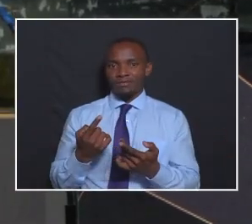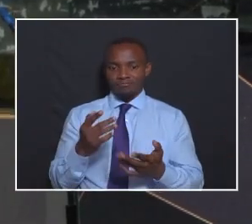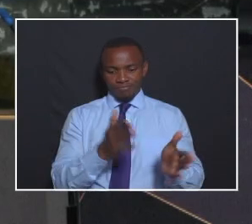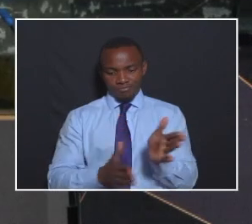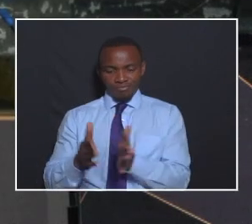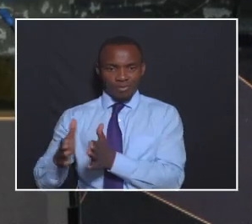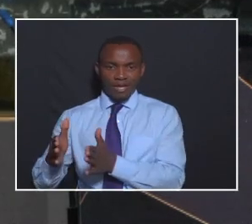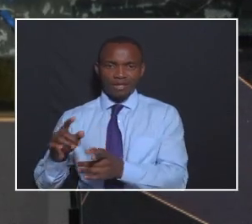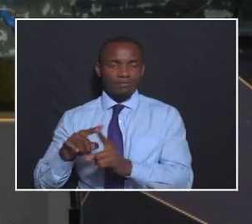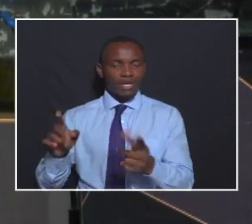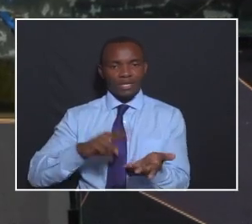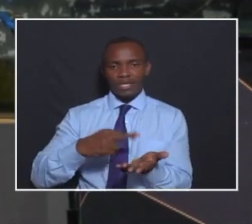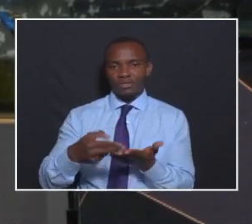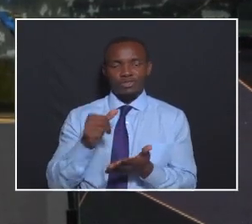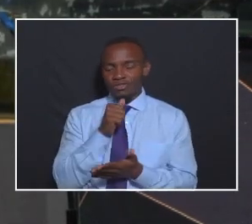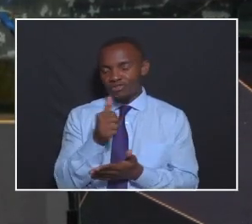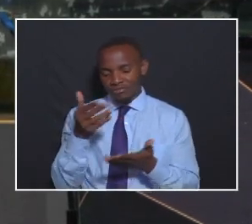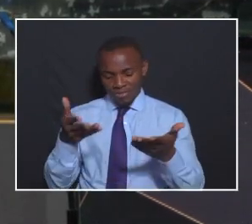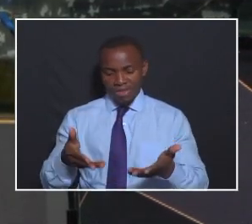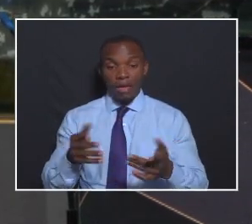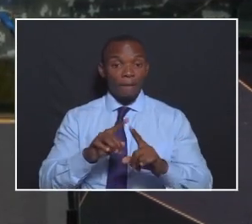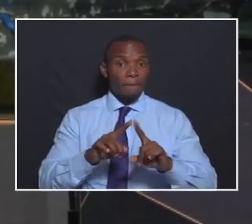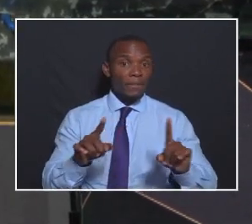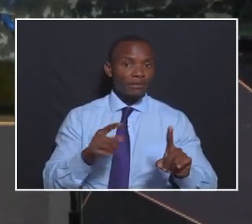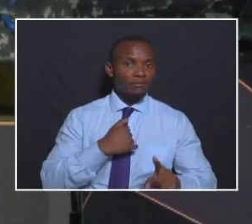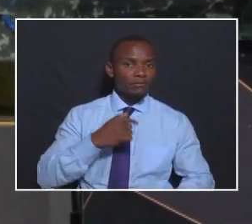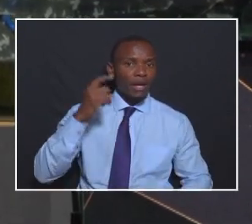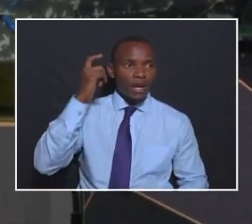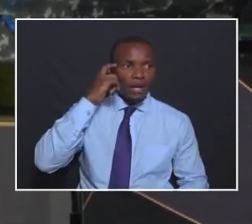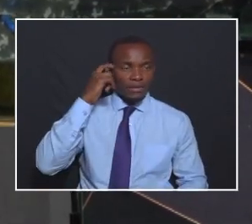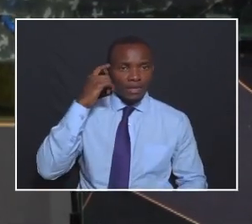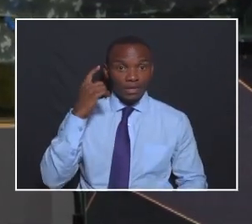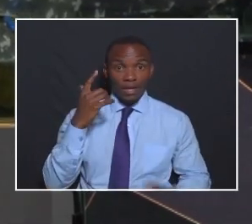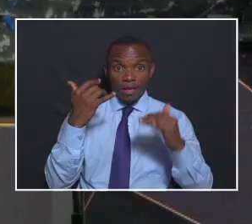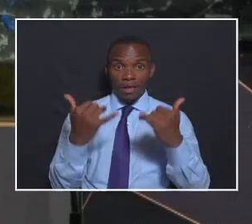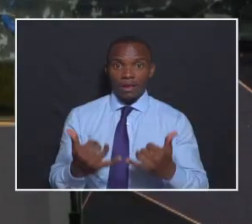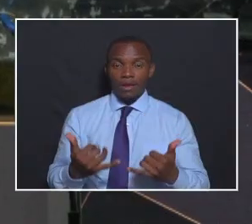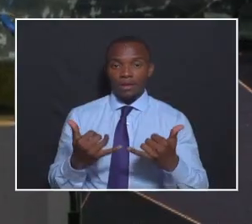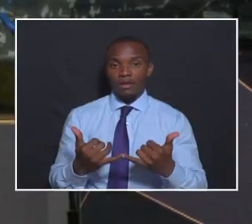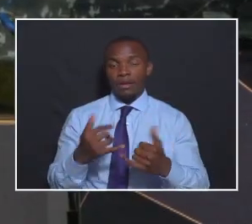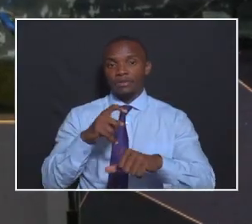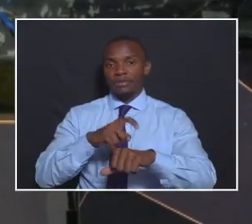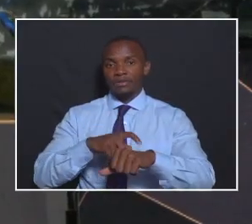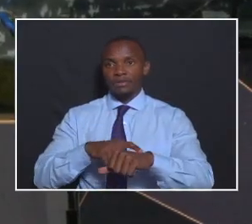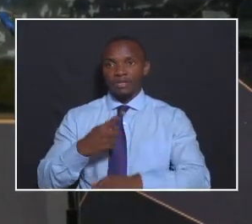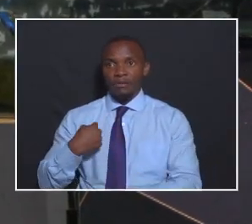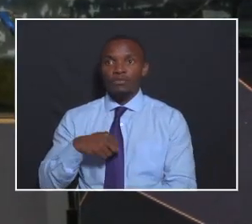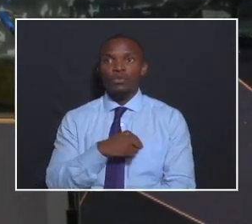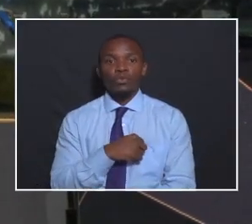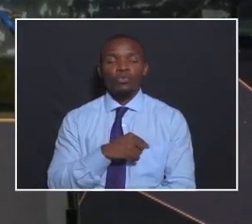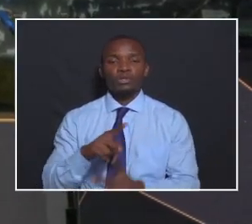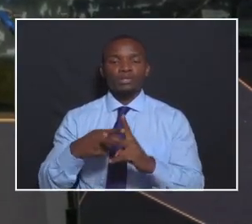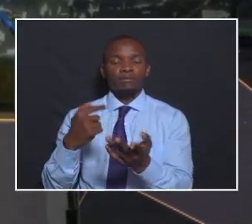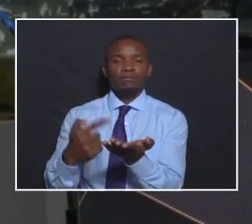probably not available. But I think it's high time that we start to have these kinds of